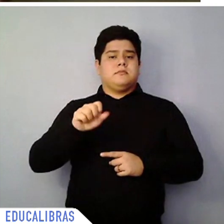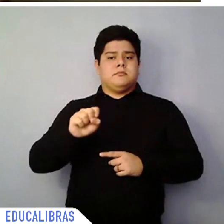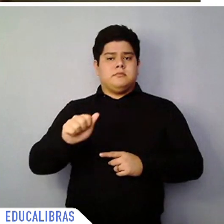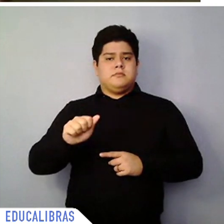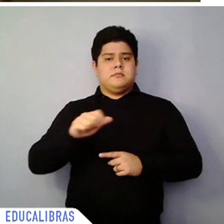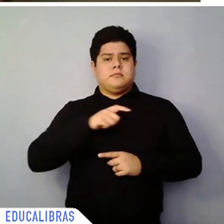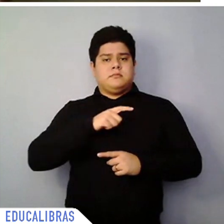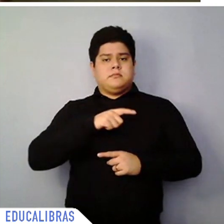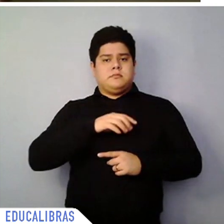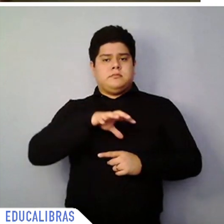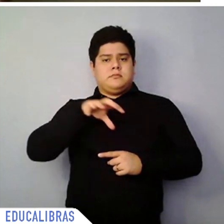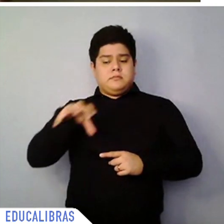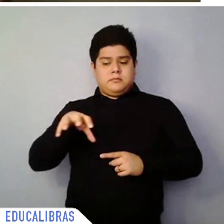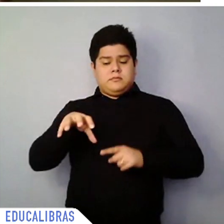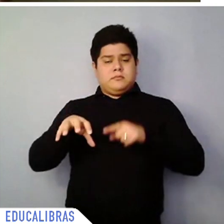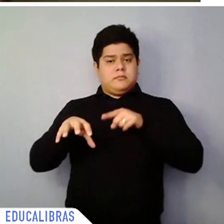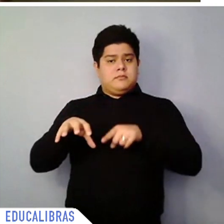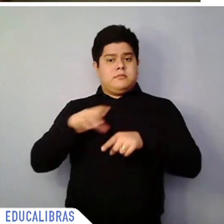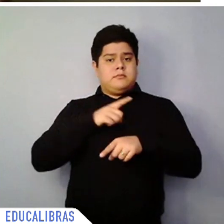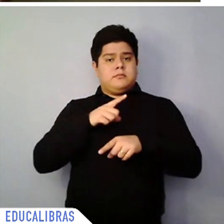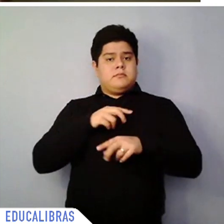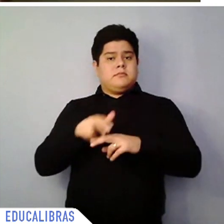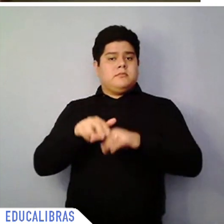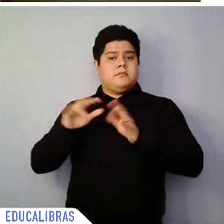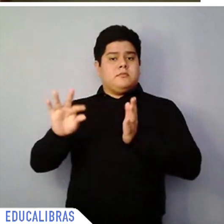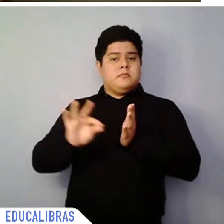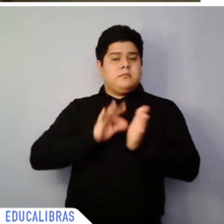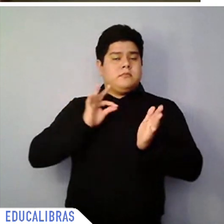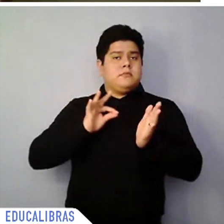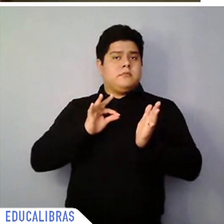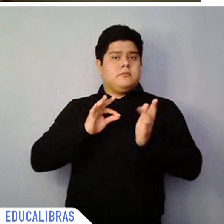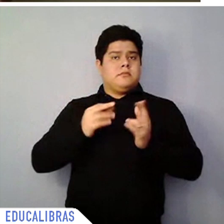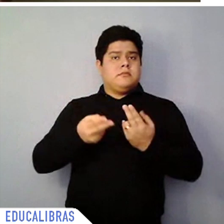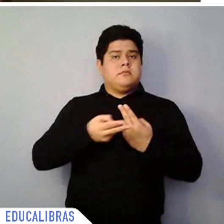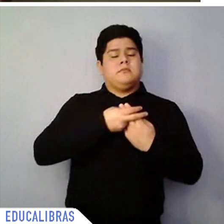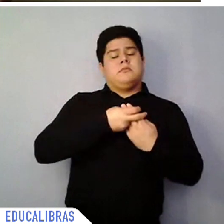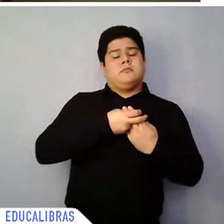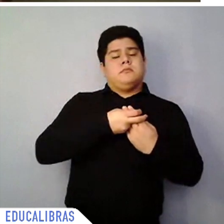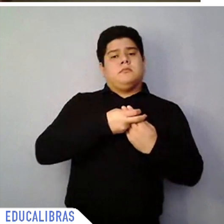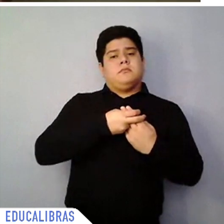public-private participation in SUS. Part of